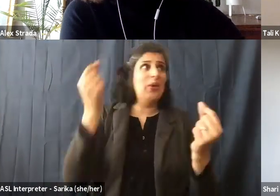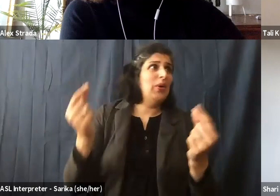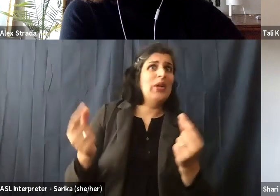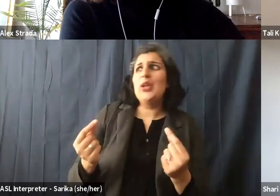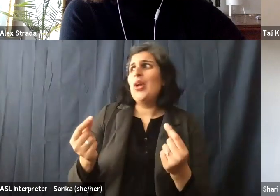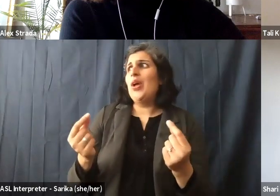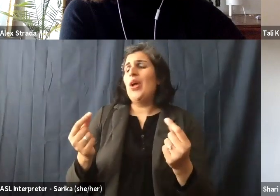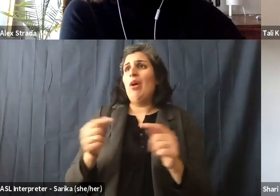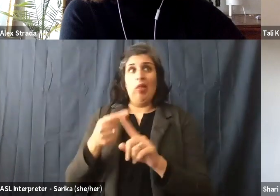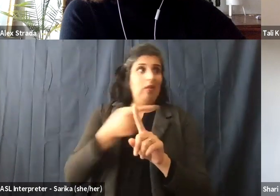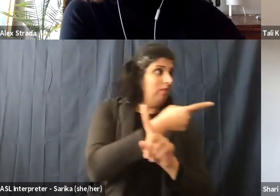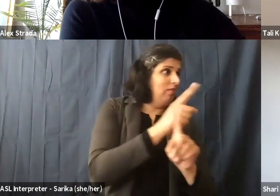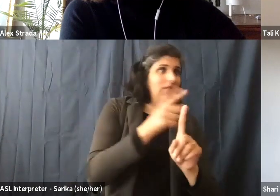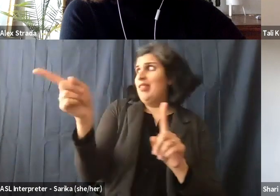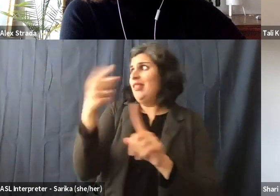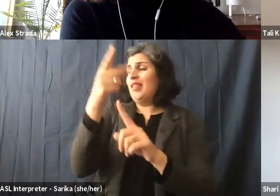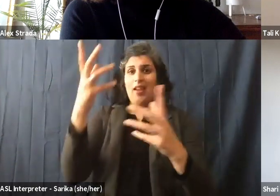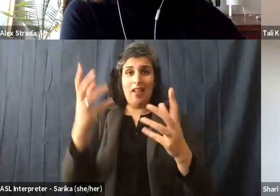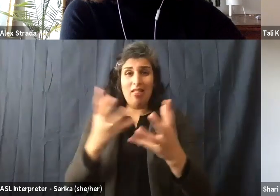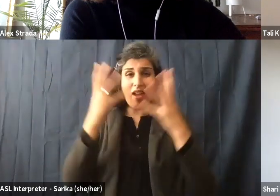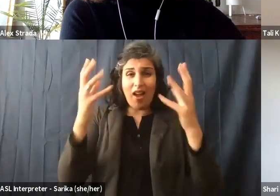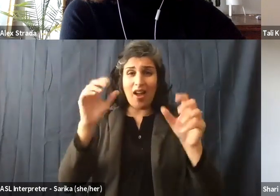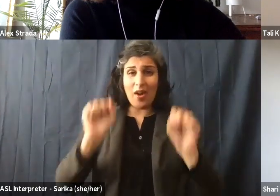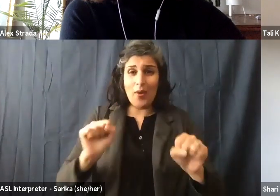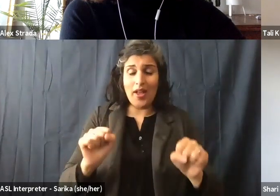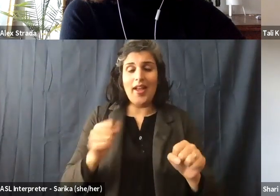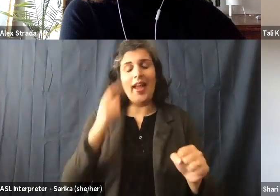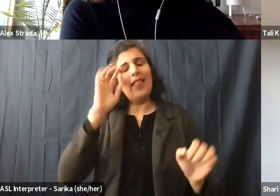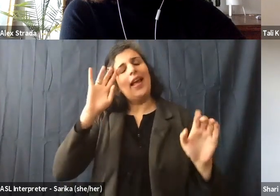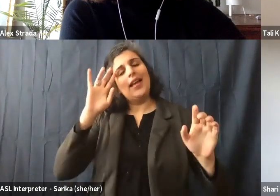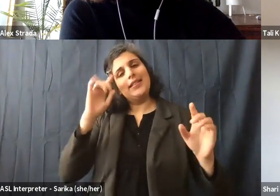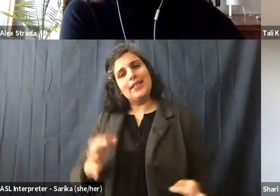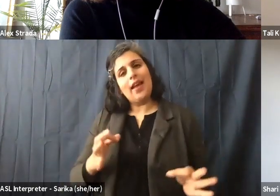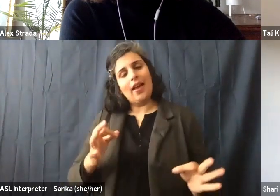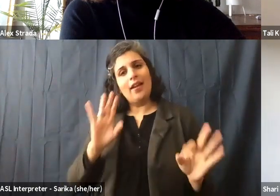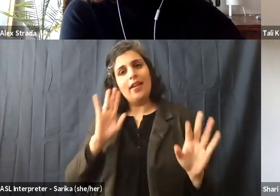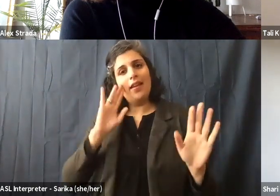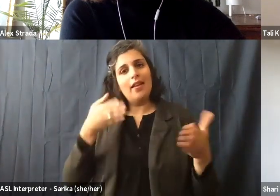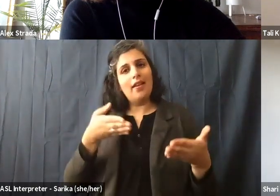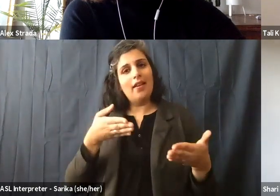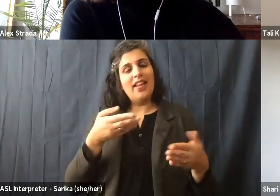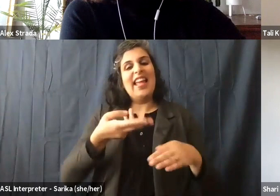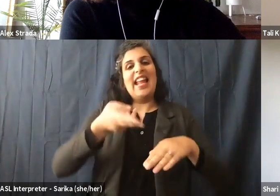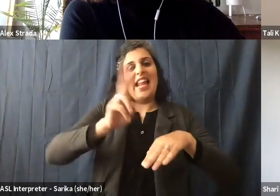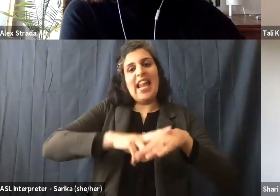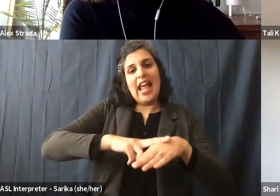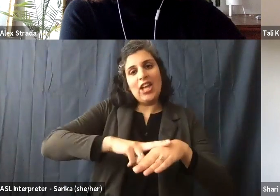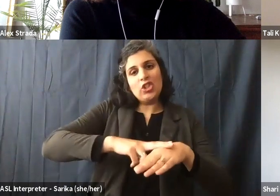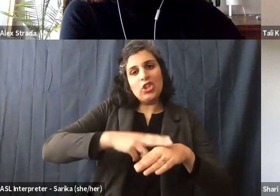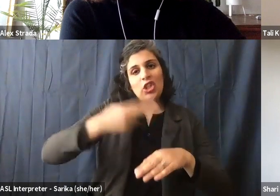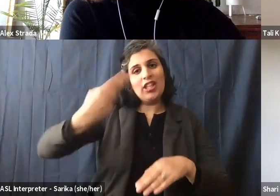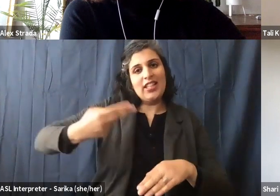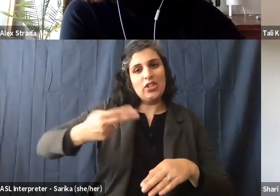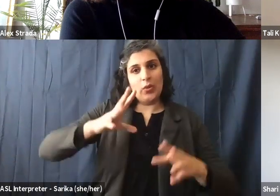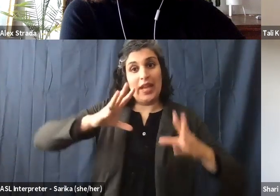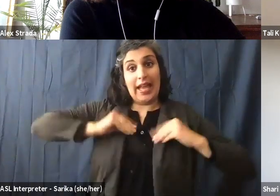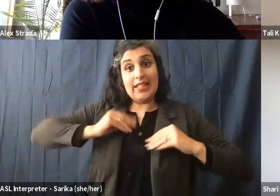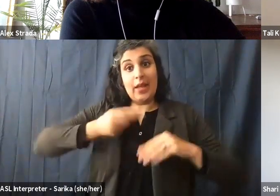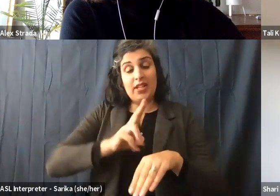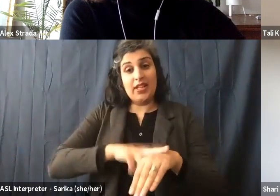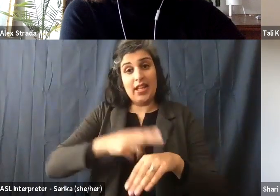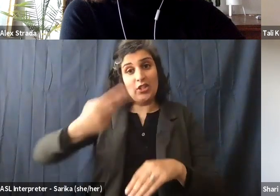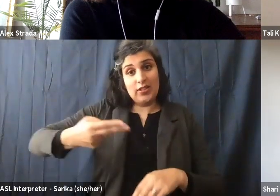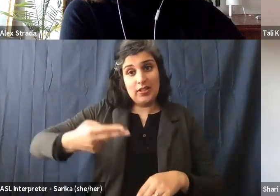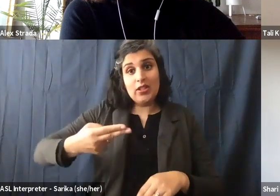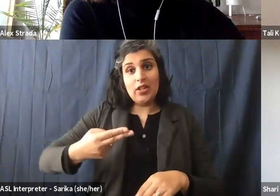many possibilities. But eventually I settled on this notion of national history and how it's represented in part